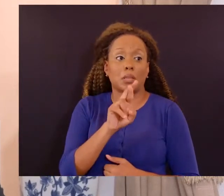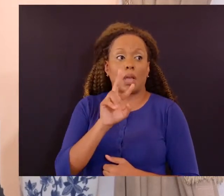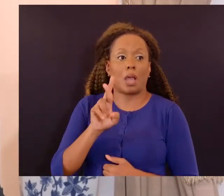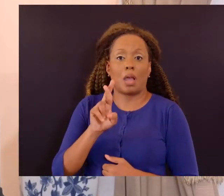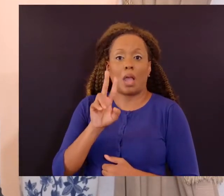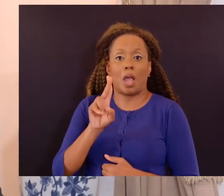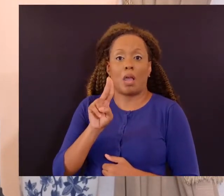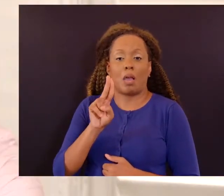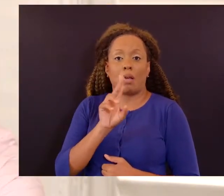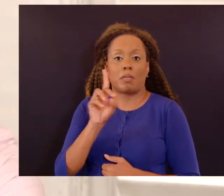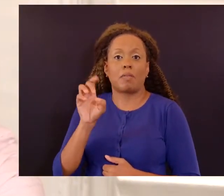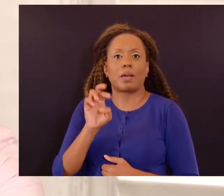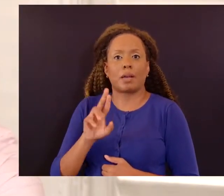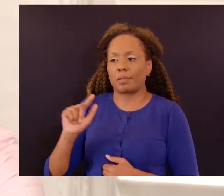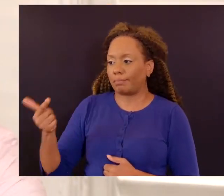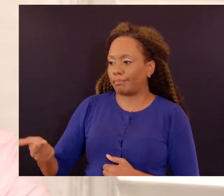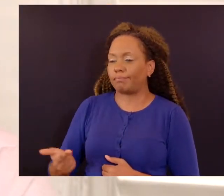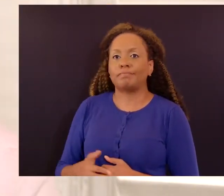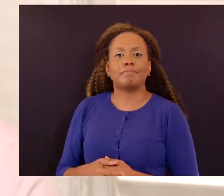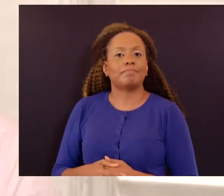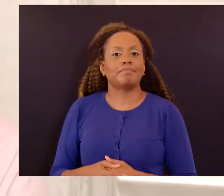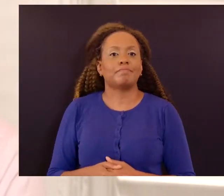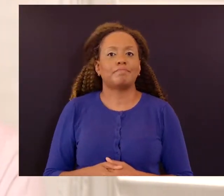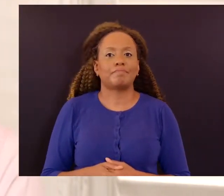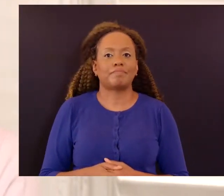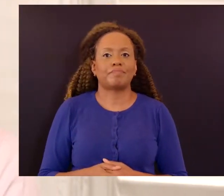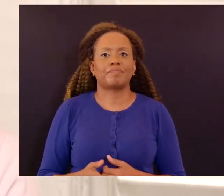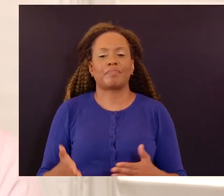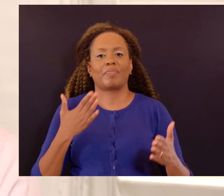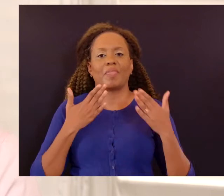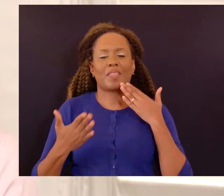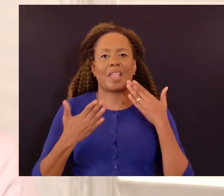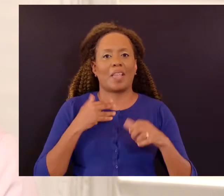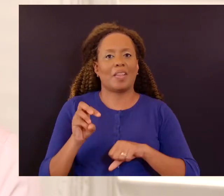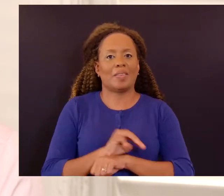hand over to questions. Thank you, Minister.